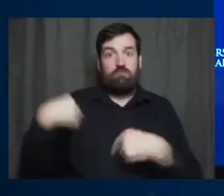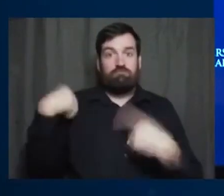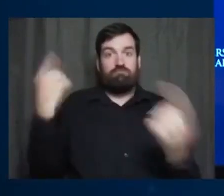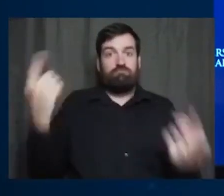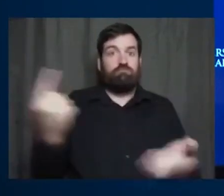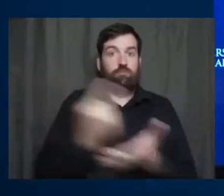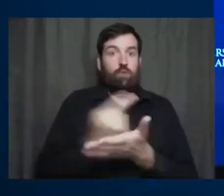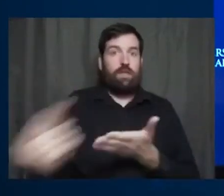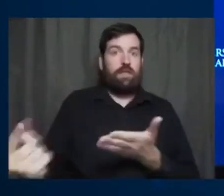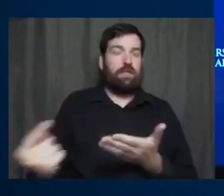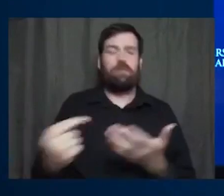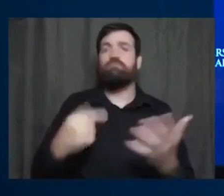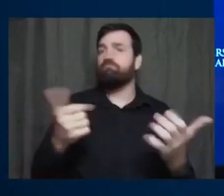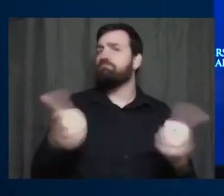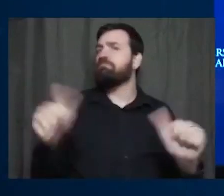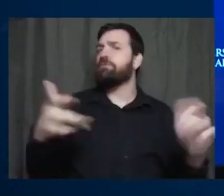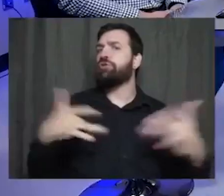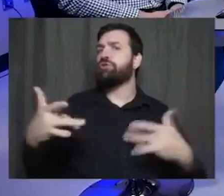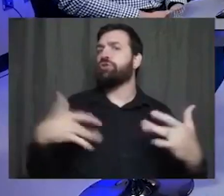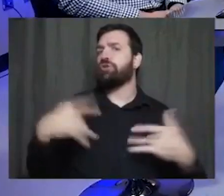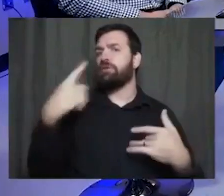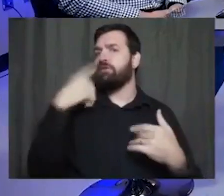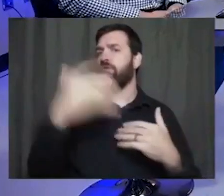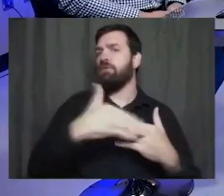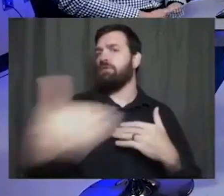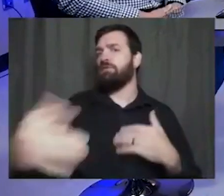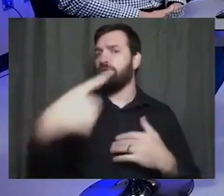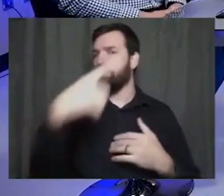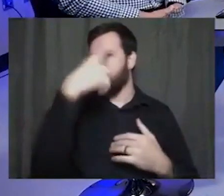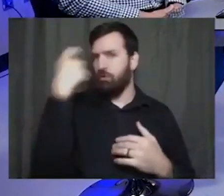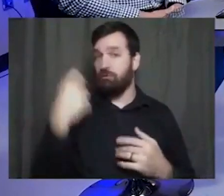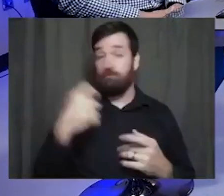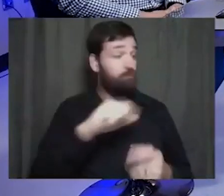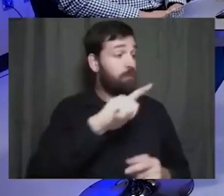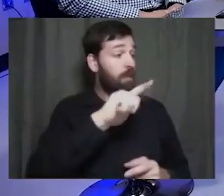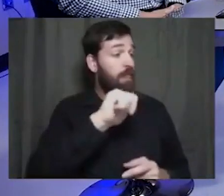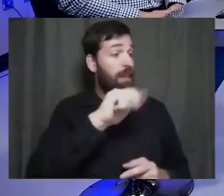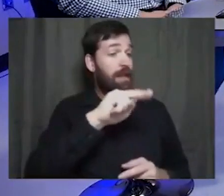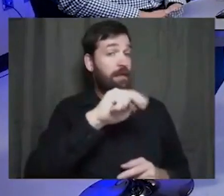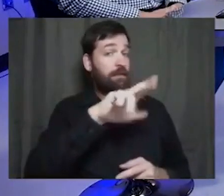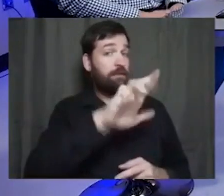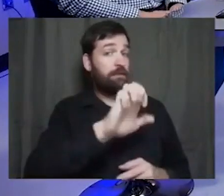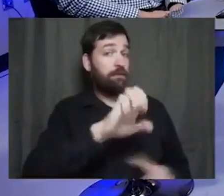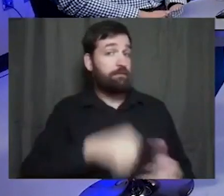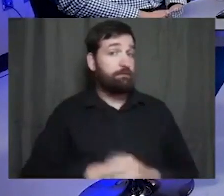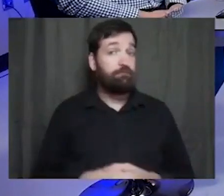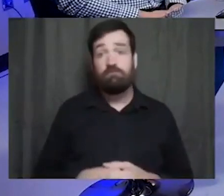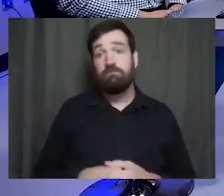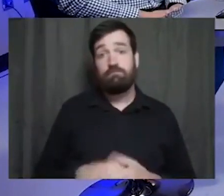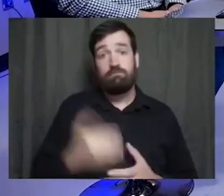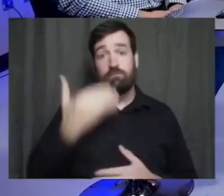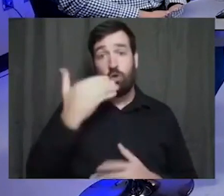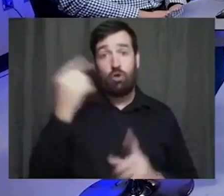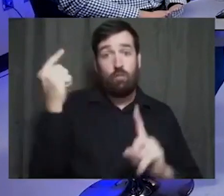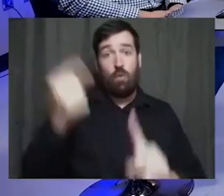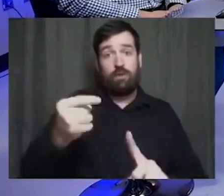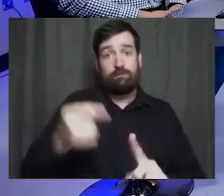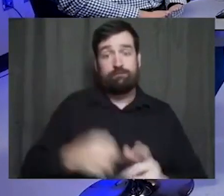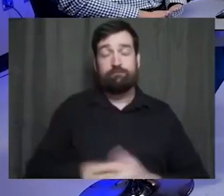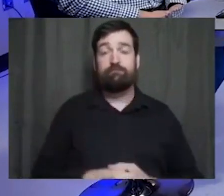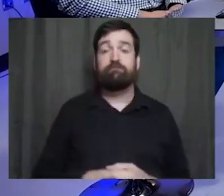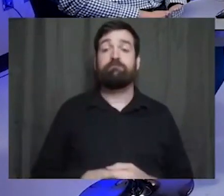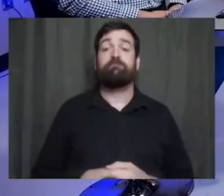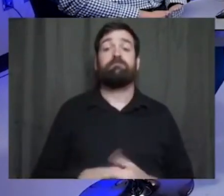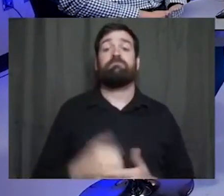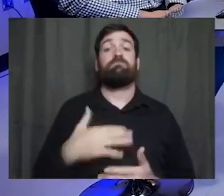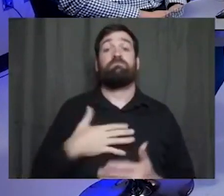summer? Well, Lance, I'll start with you. I think it's a good point, and my main concern is, especially moving